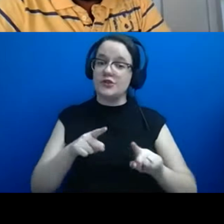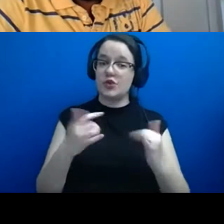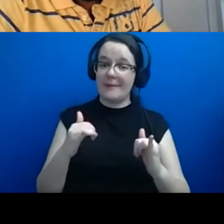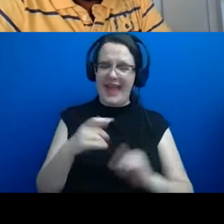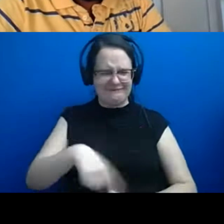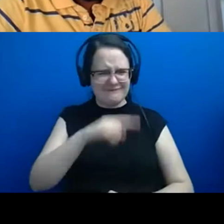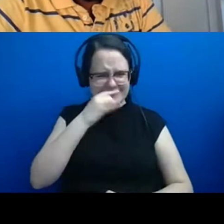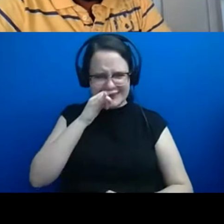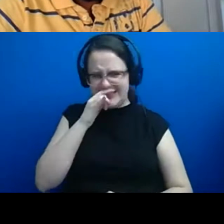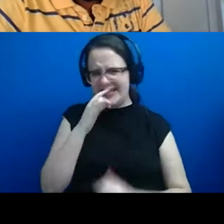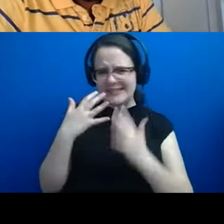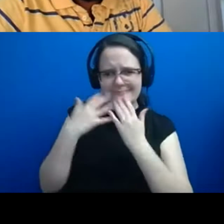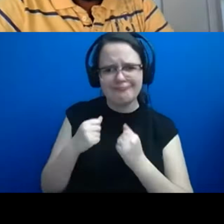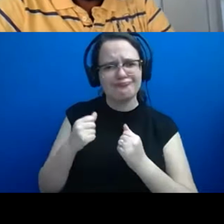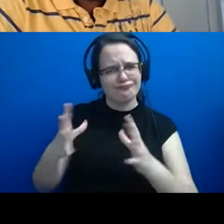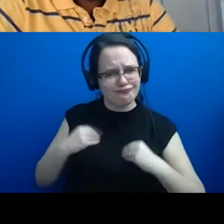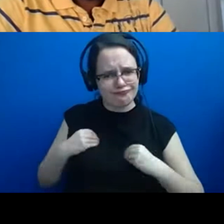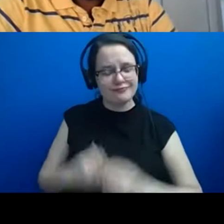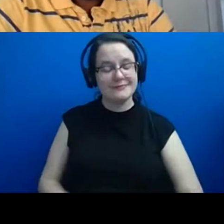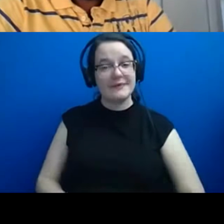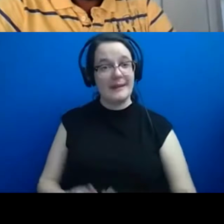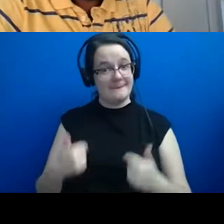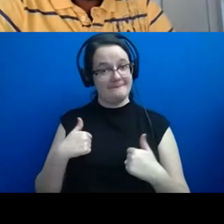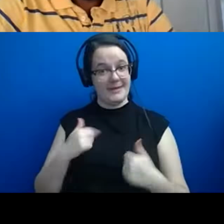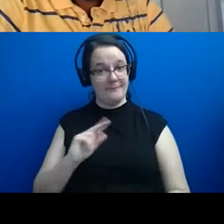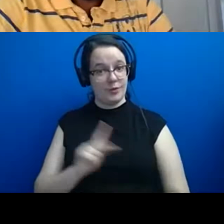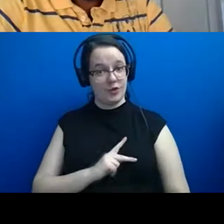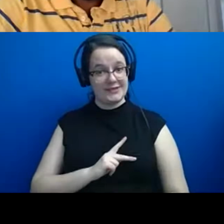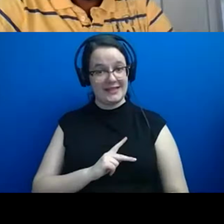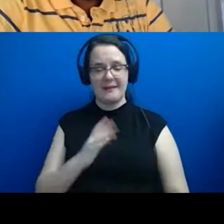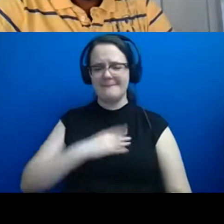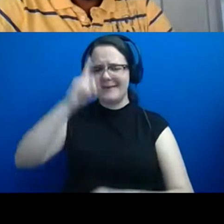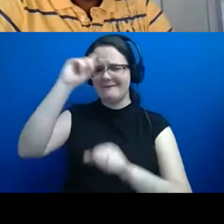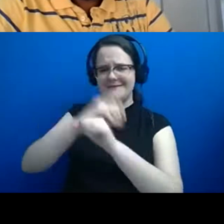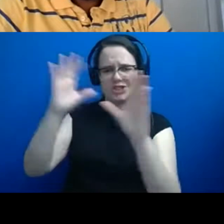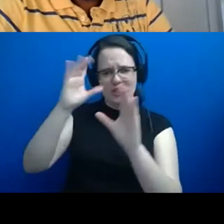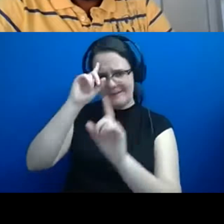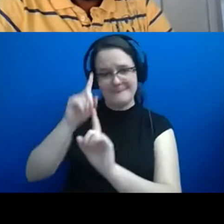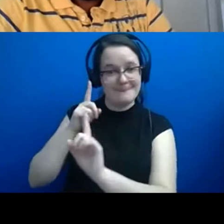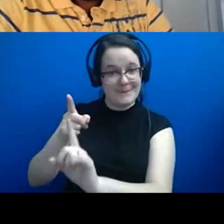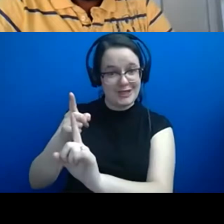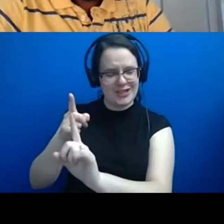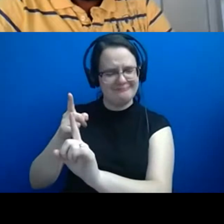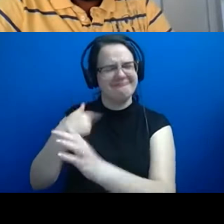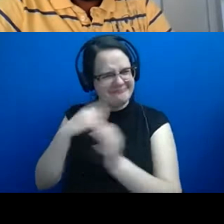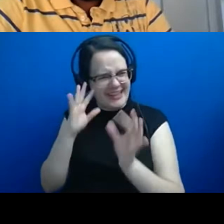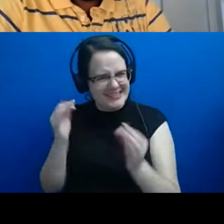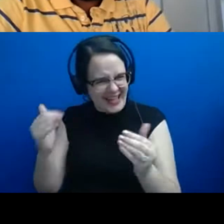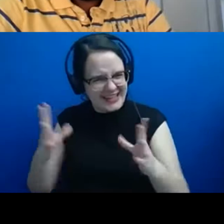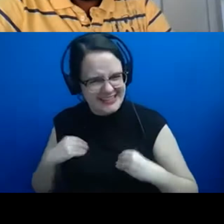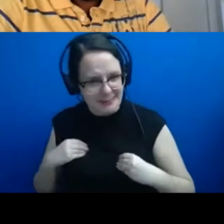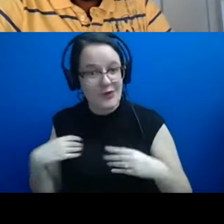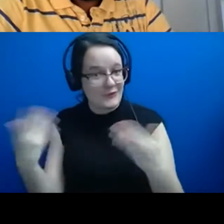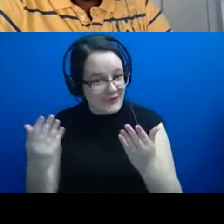embrace. And then me personally, my vision and mission, and I've chosen to accept it,